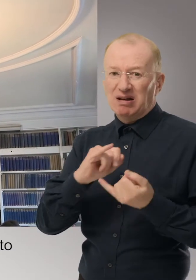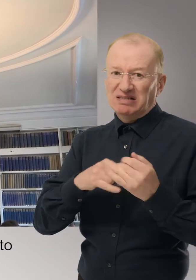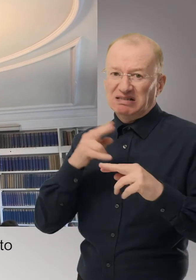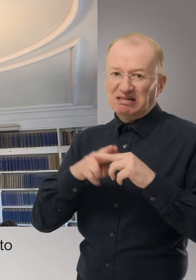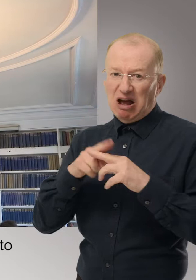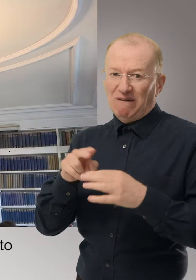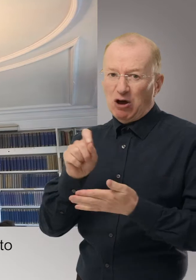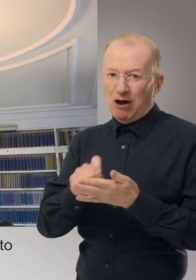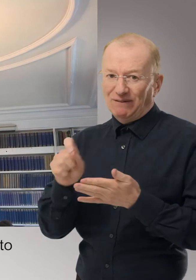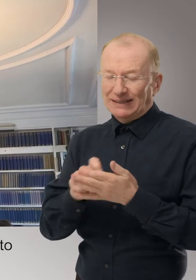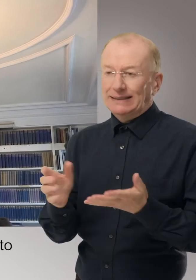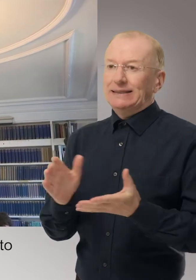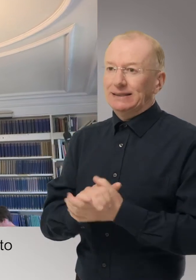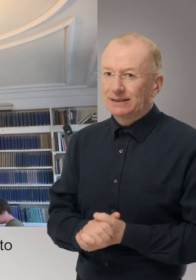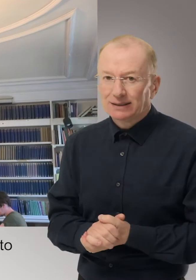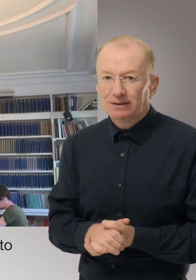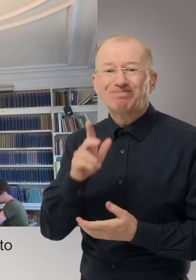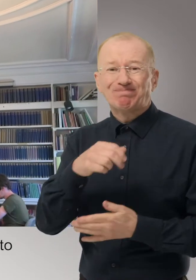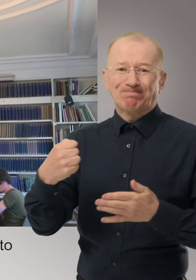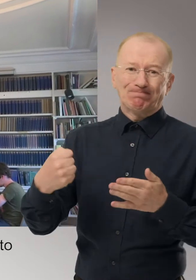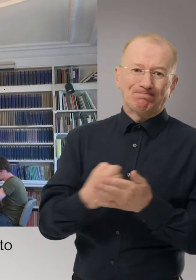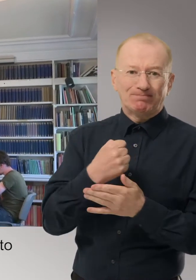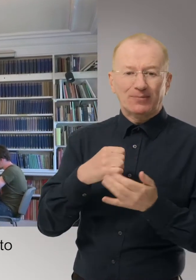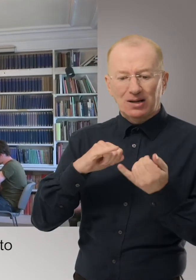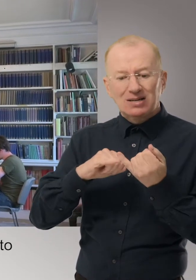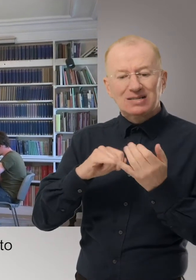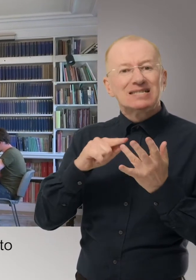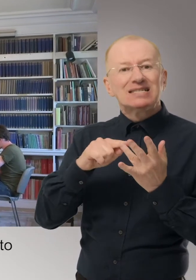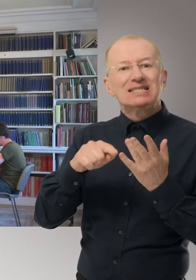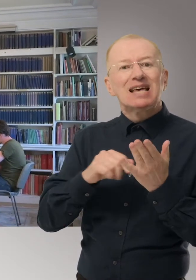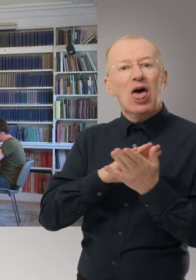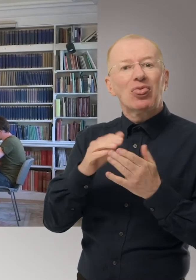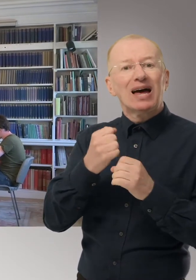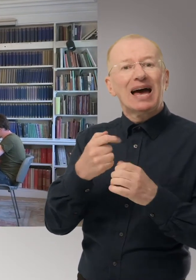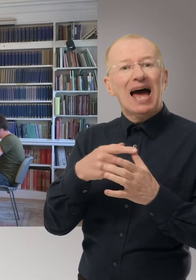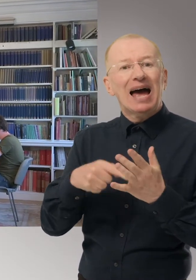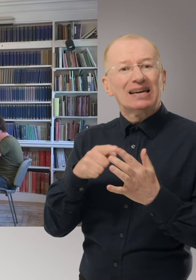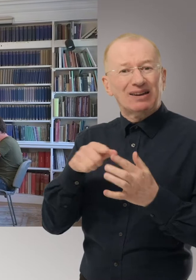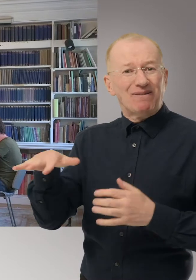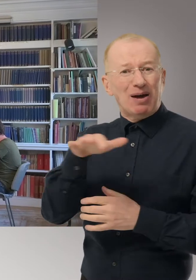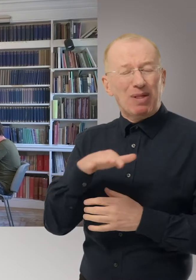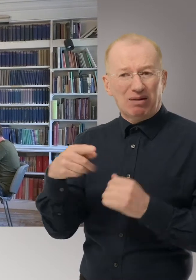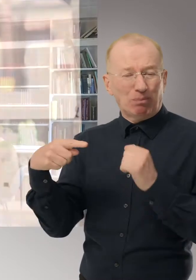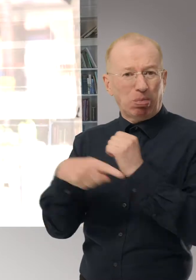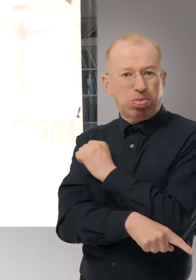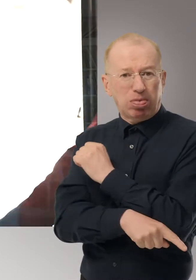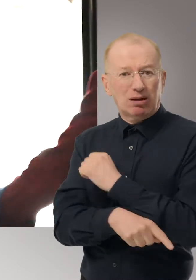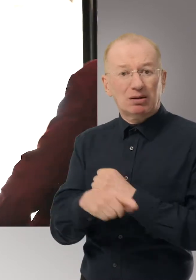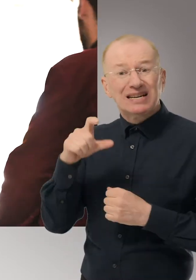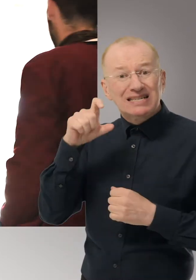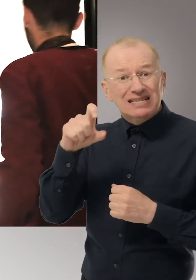floor is far too messy to show you, as it's the staff offices. Come.